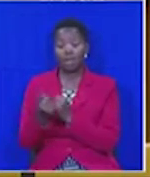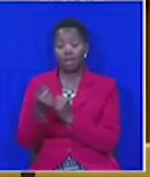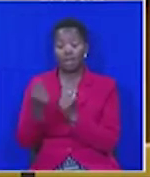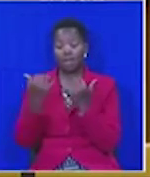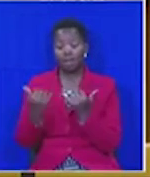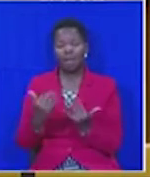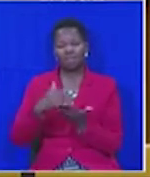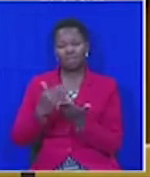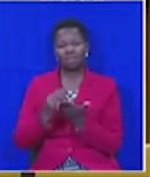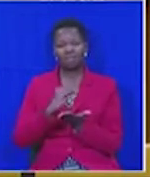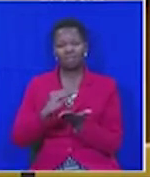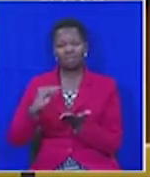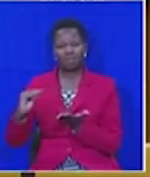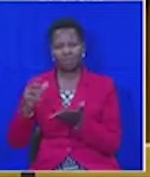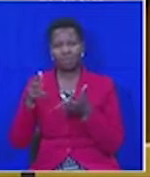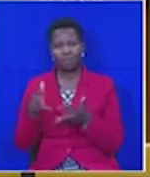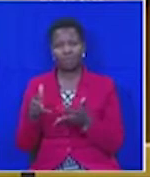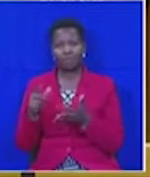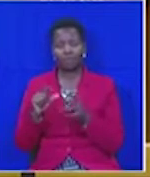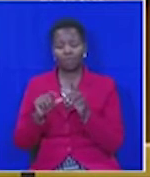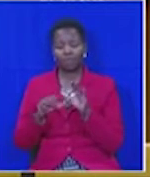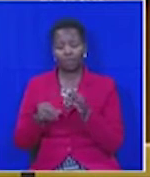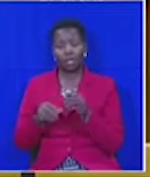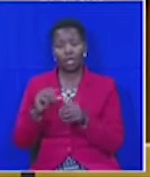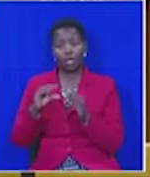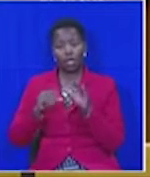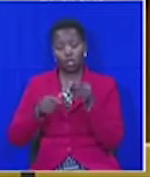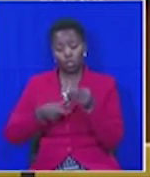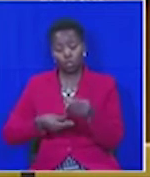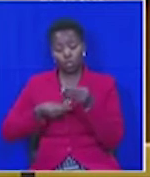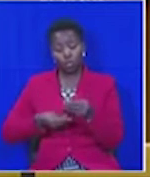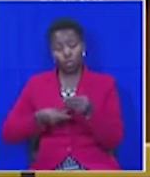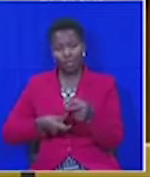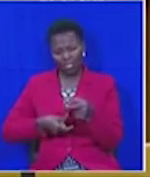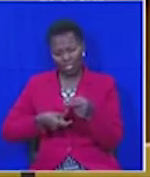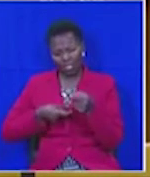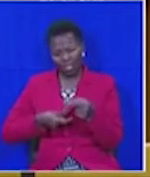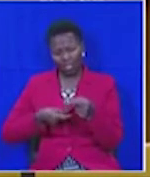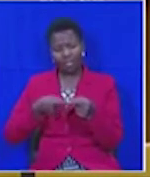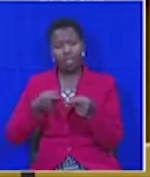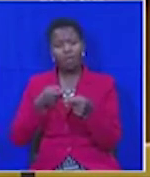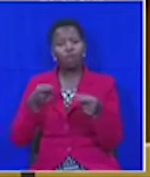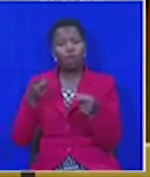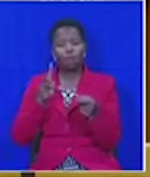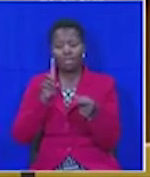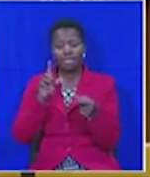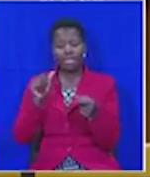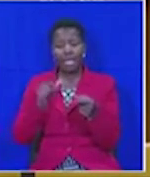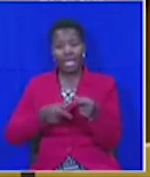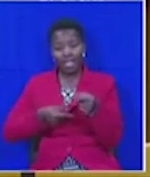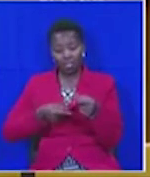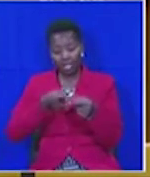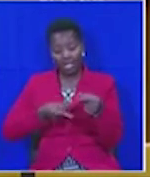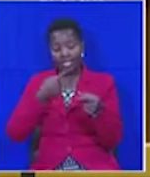we were presented with a thick document from the DA. They said they are making amendments to